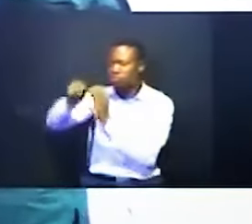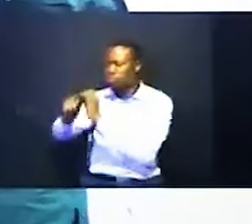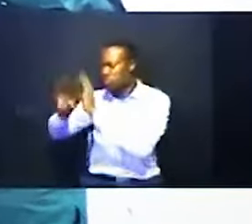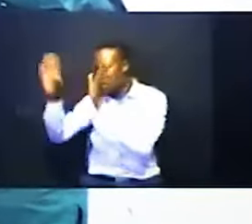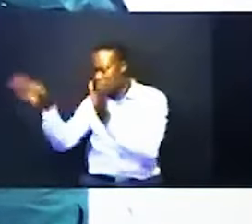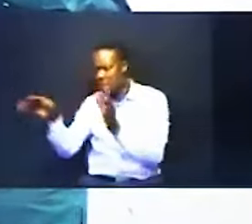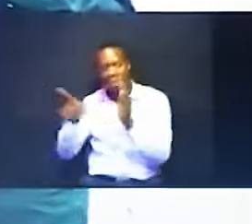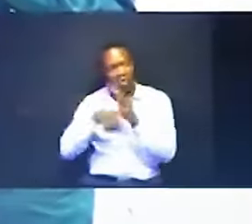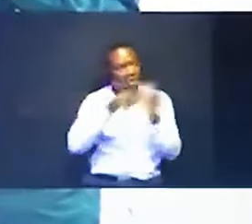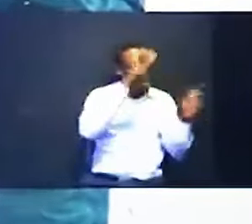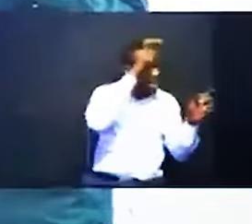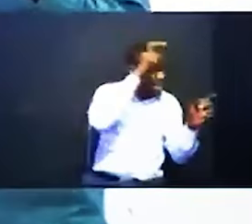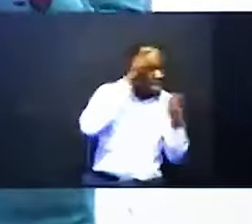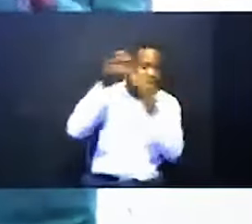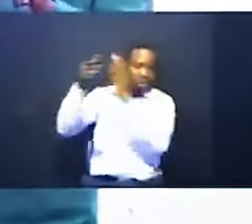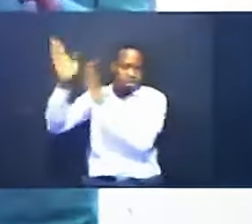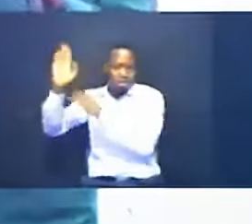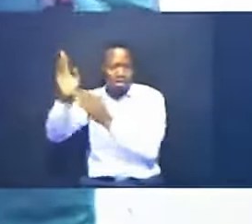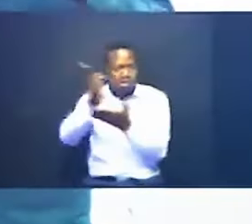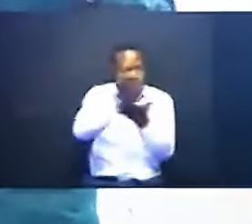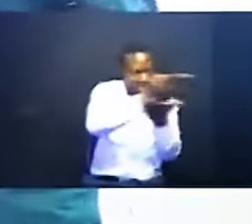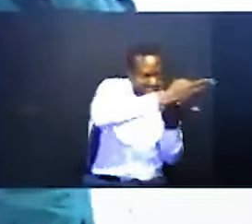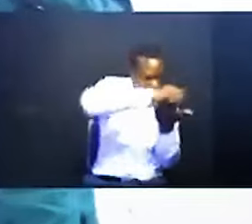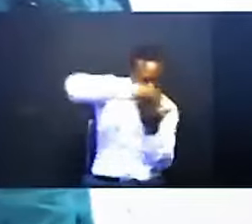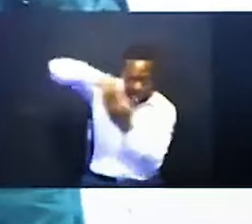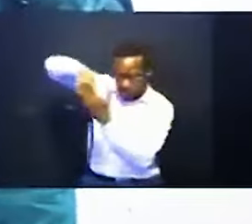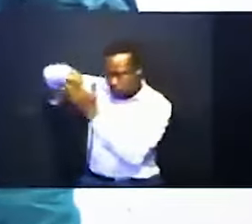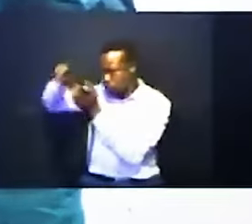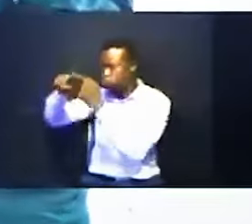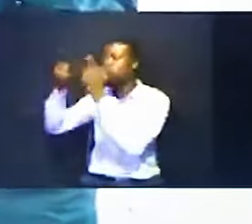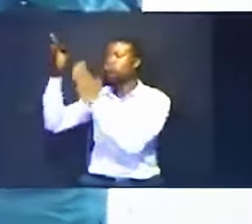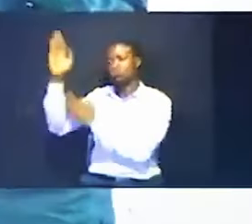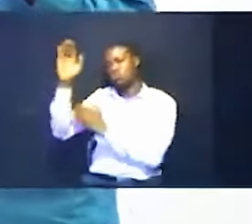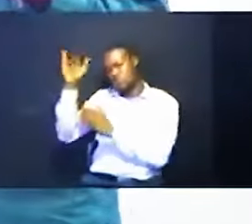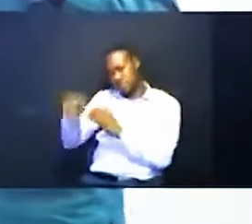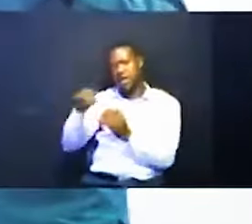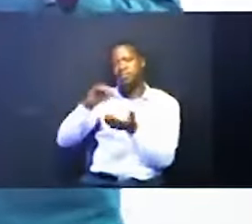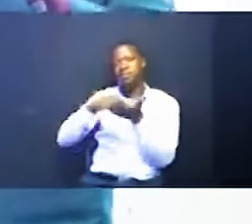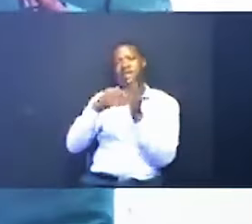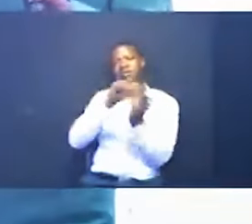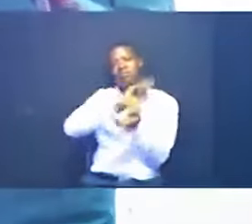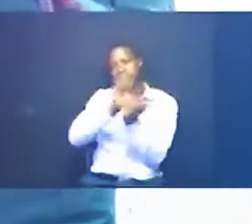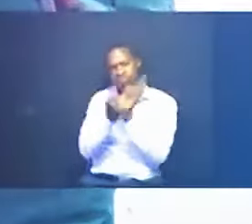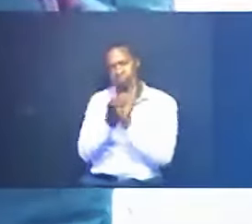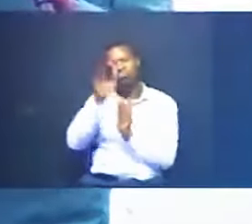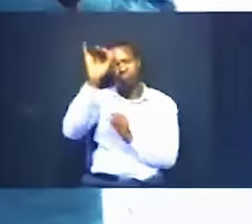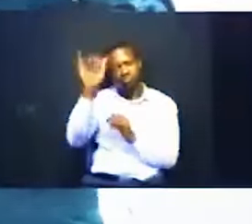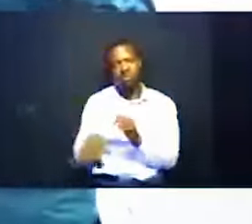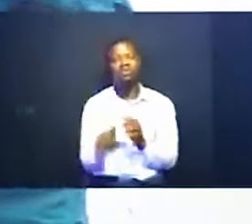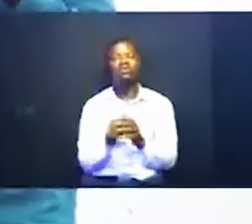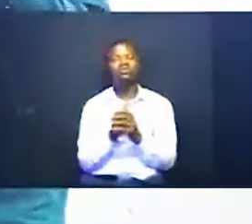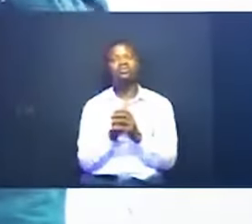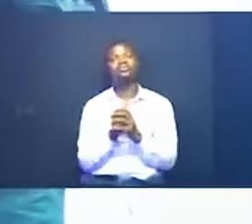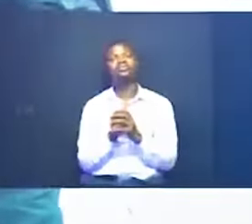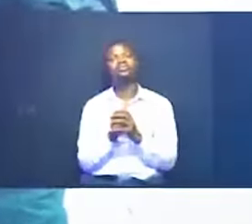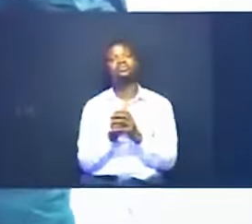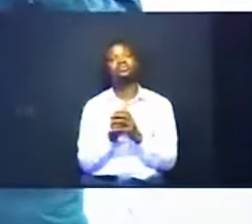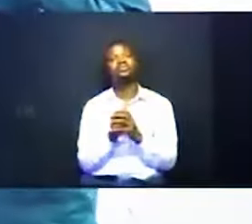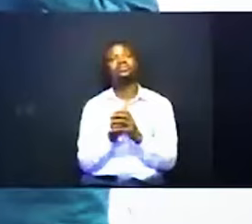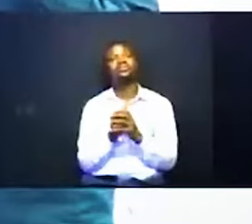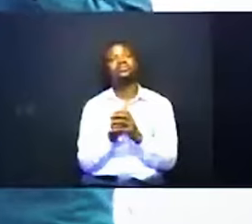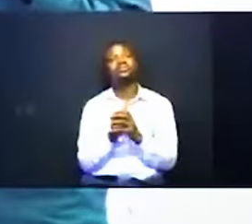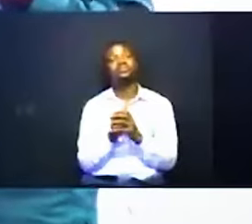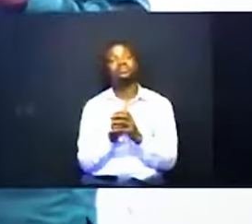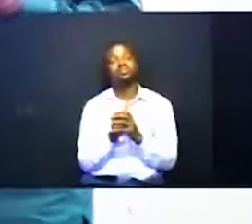And he said, yes, such a journey, every sumo abahain. And I say, yes, such a journey, every obon sam chain abahain